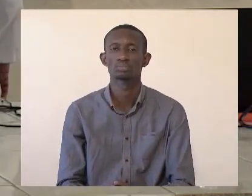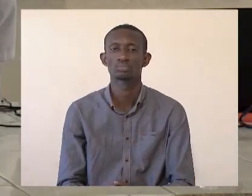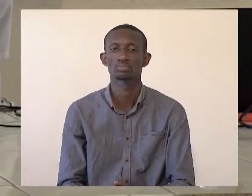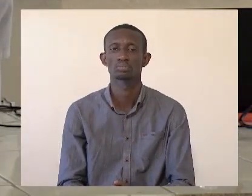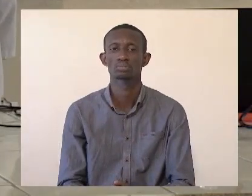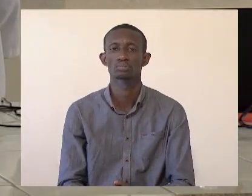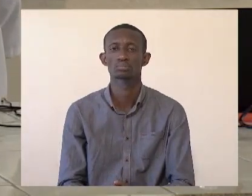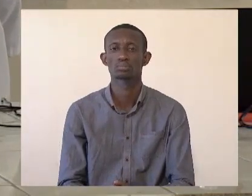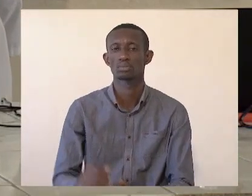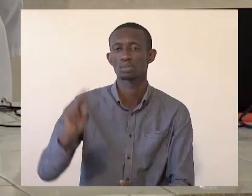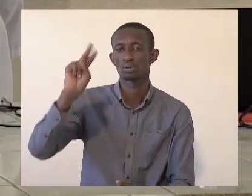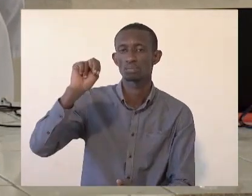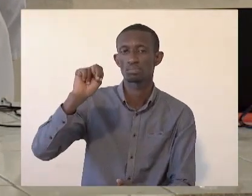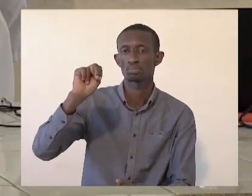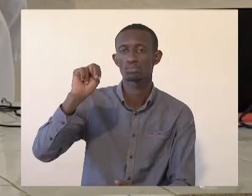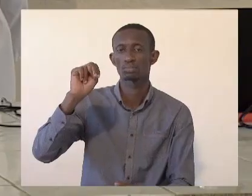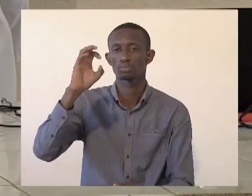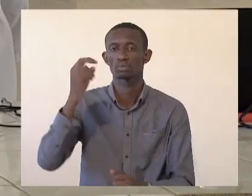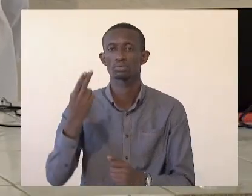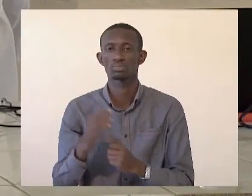sodium sulfate.